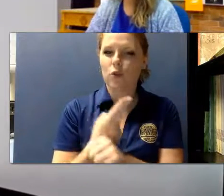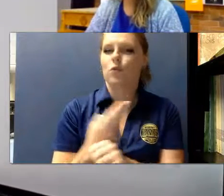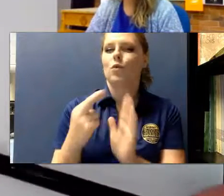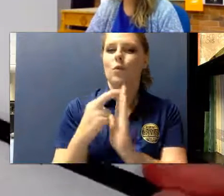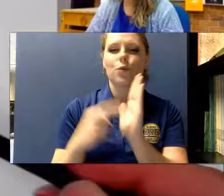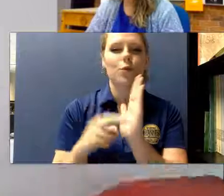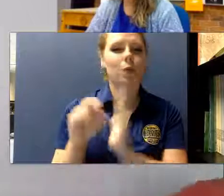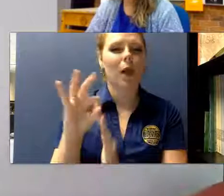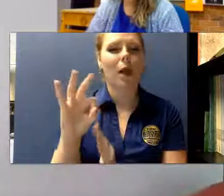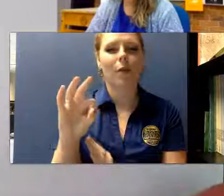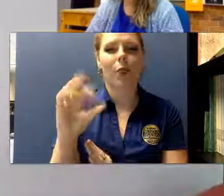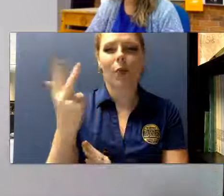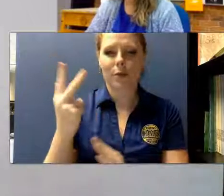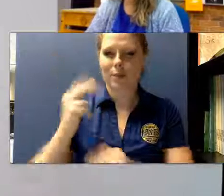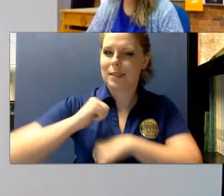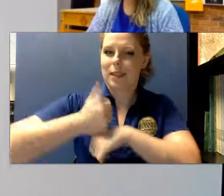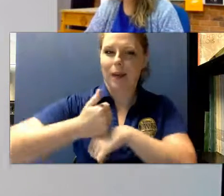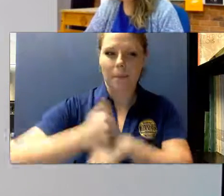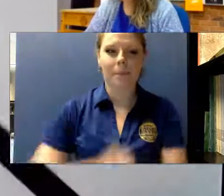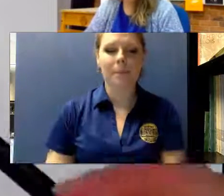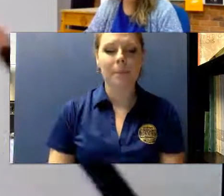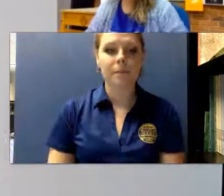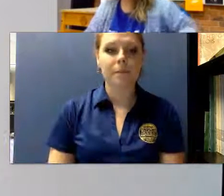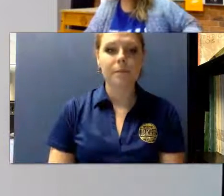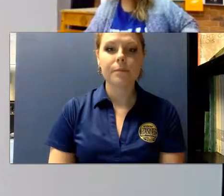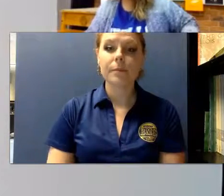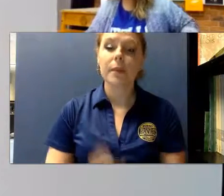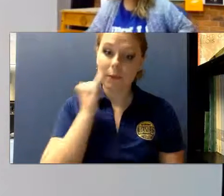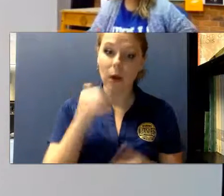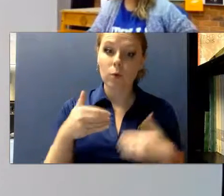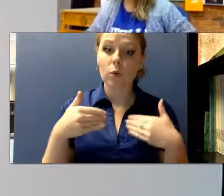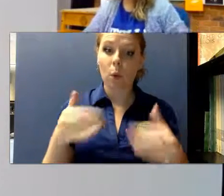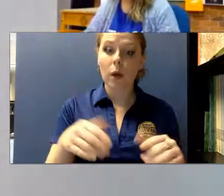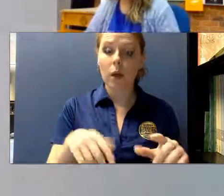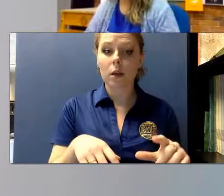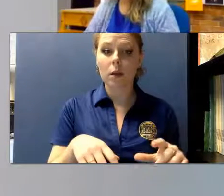thirds to set up my still life. So if I were to draw